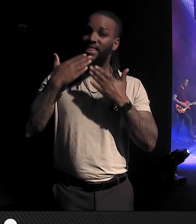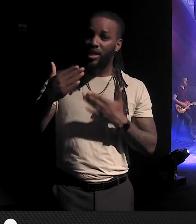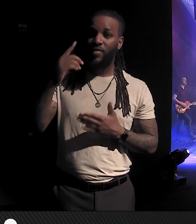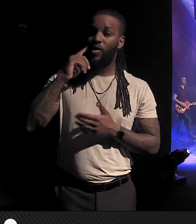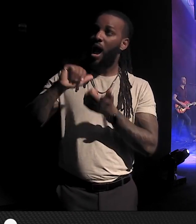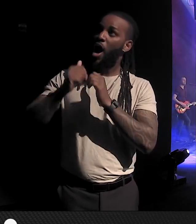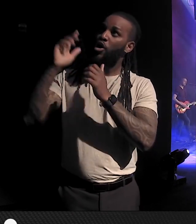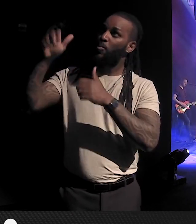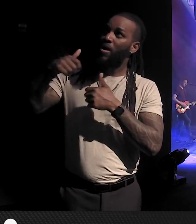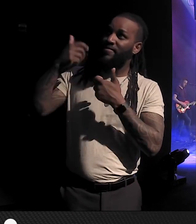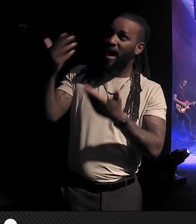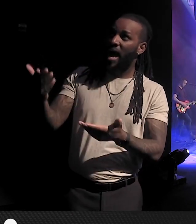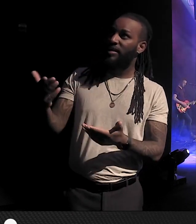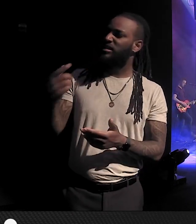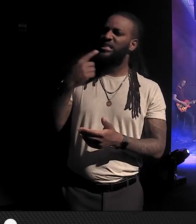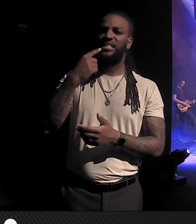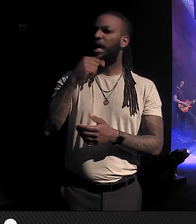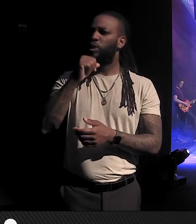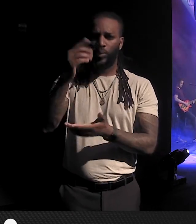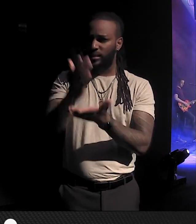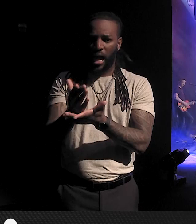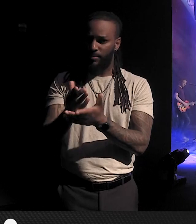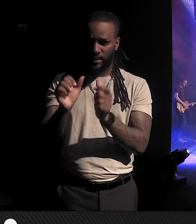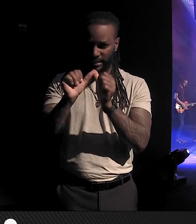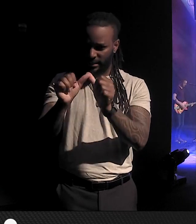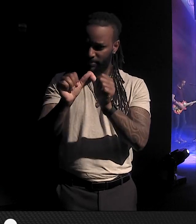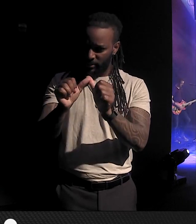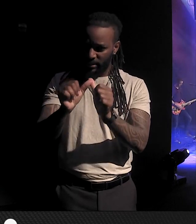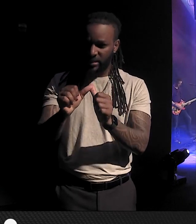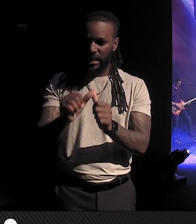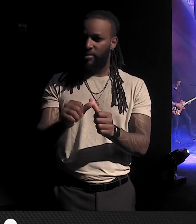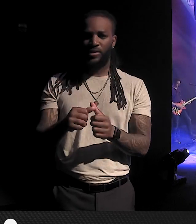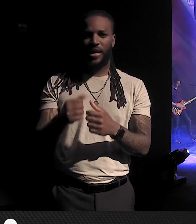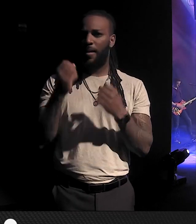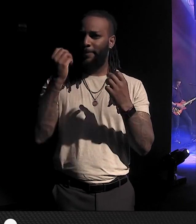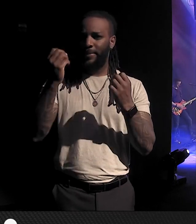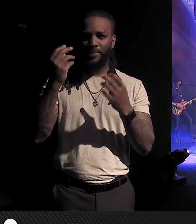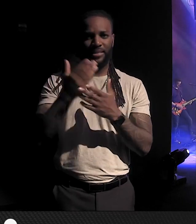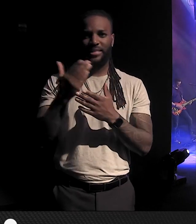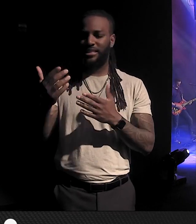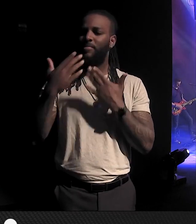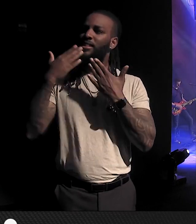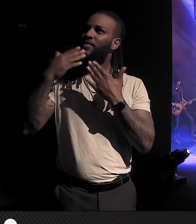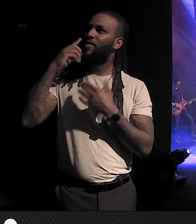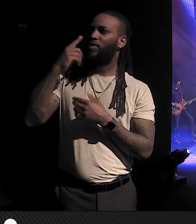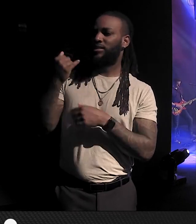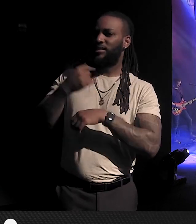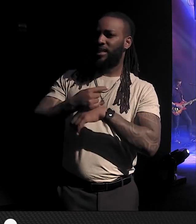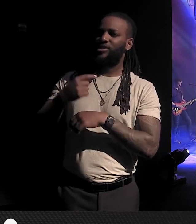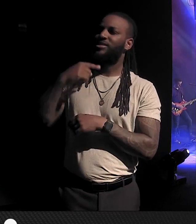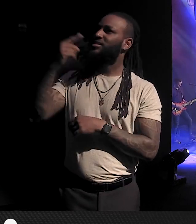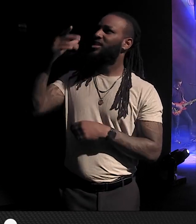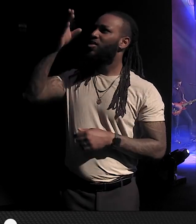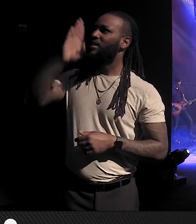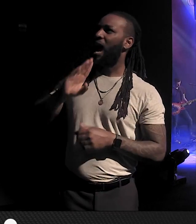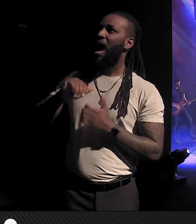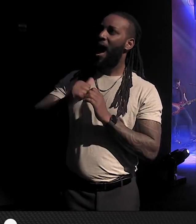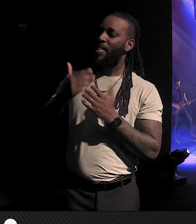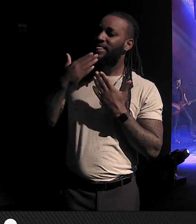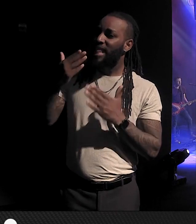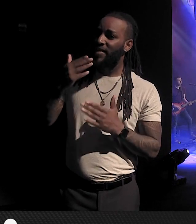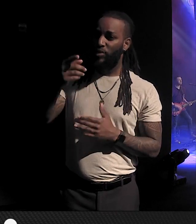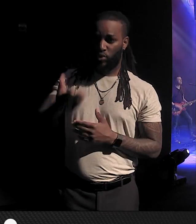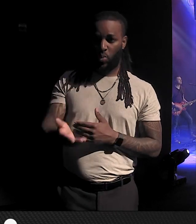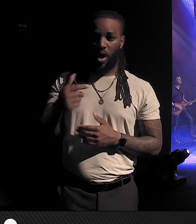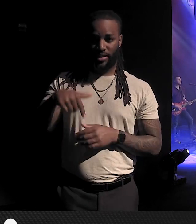that you've provided. Thank you. Just begin saying it. Don't stop. We have an infinite number of things to be thankful for today. Just begin to tell God how thankful you are